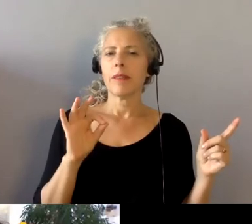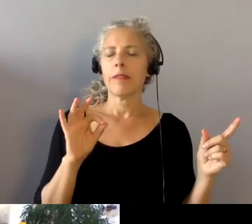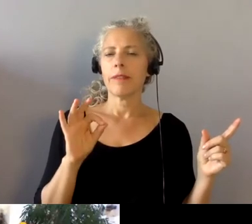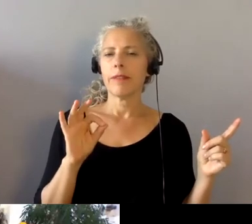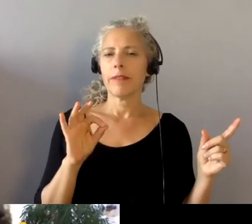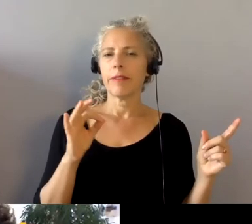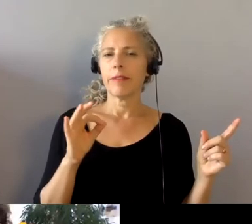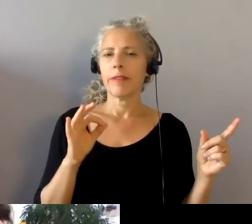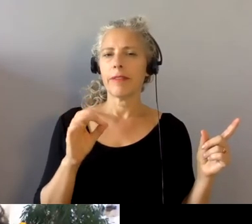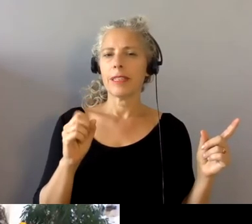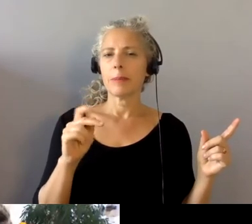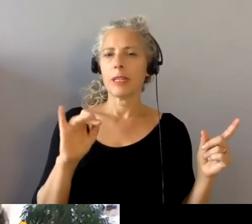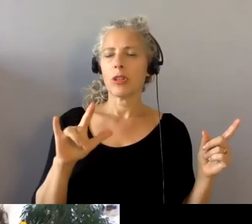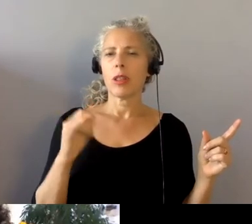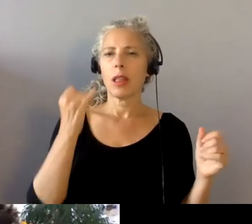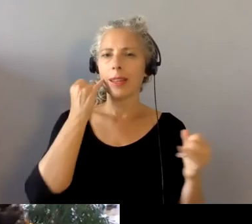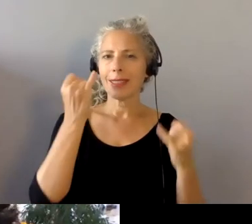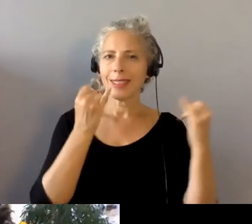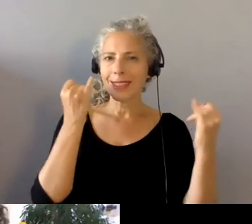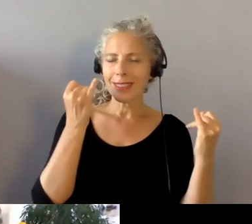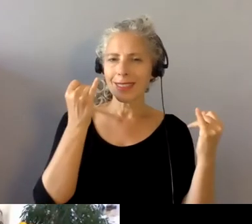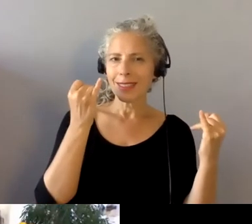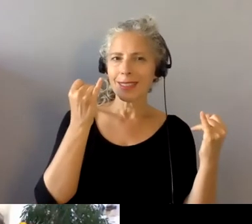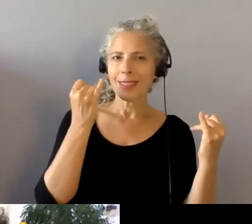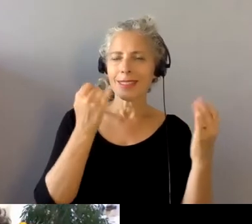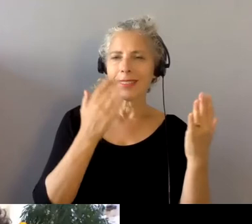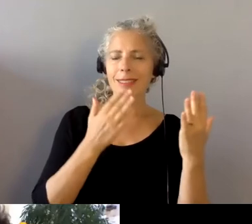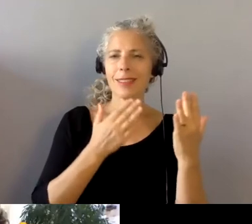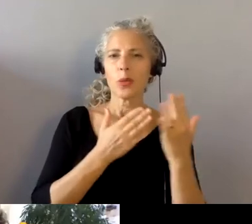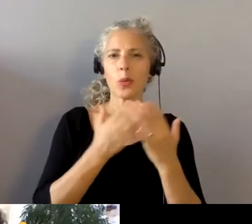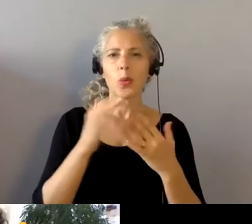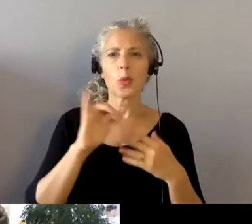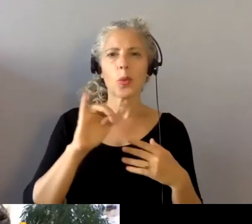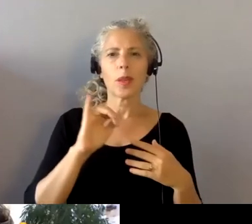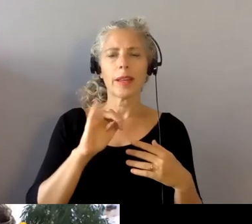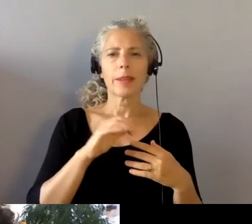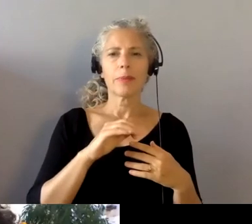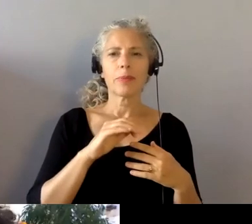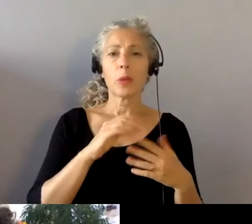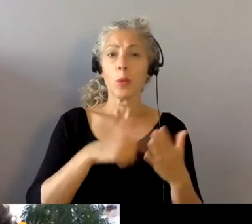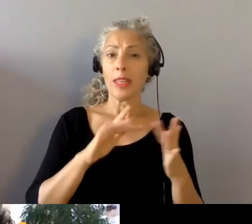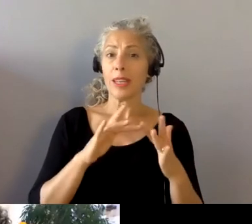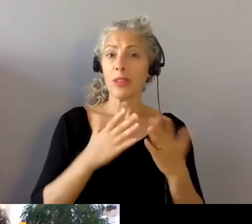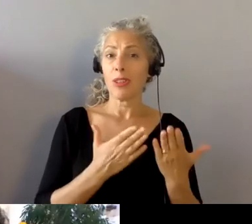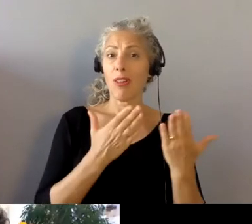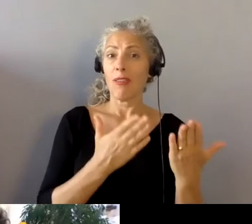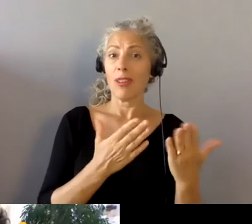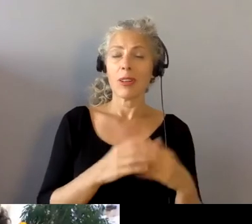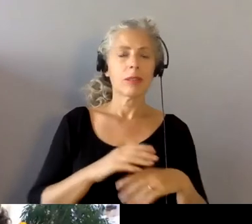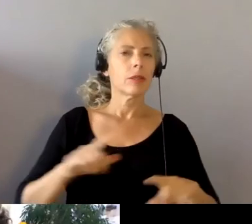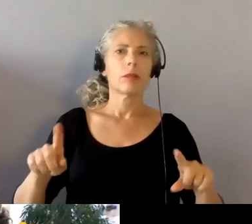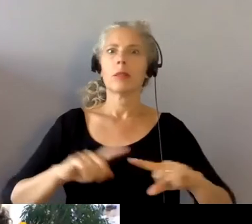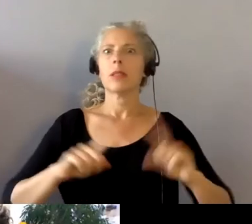of the spatial ideas that we even think around through through what the internet has offered the world is such a different